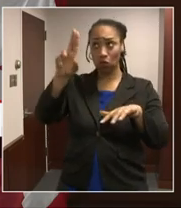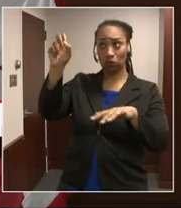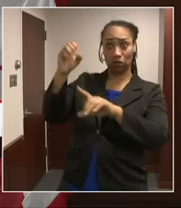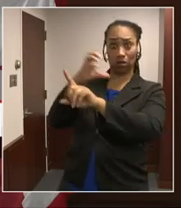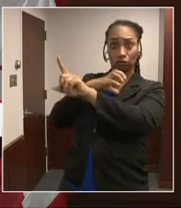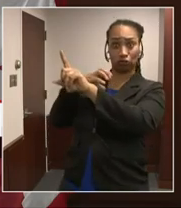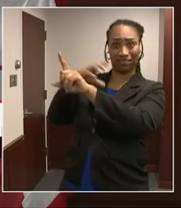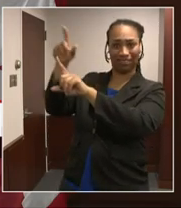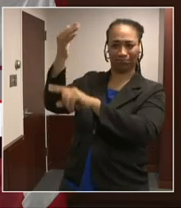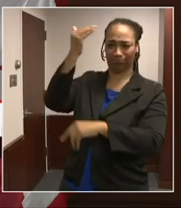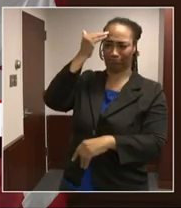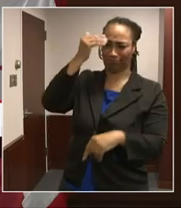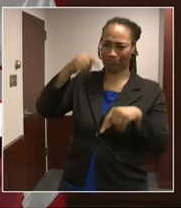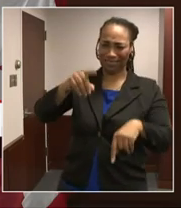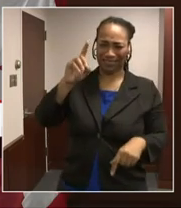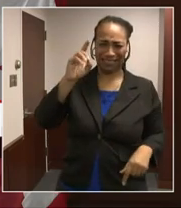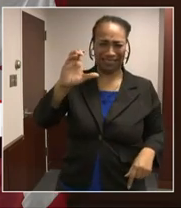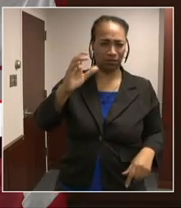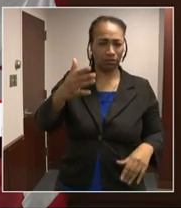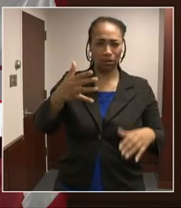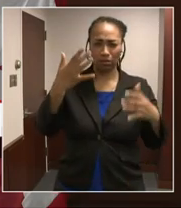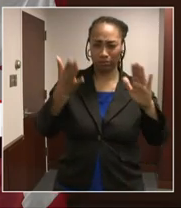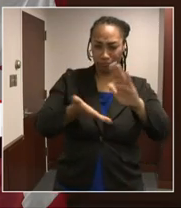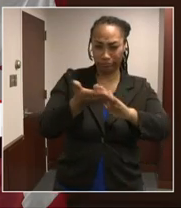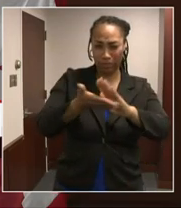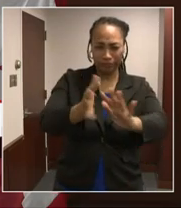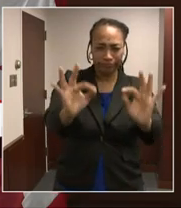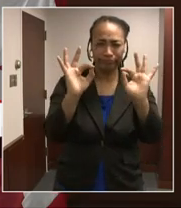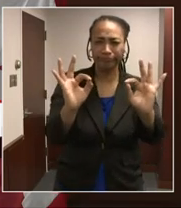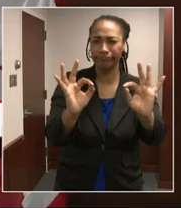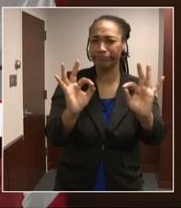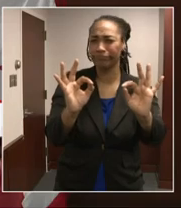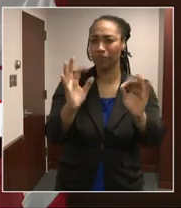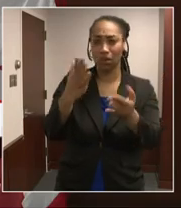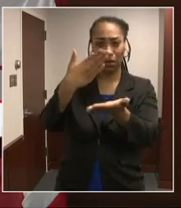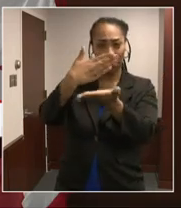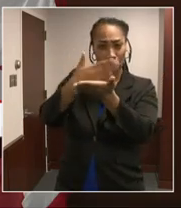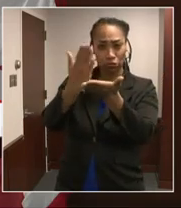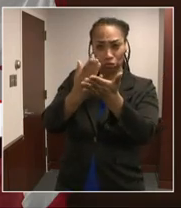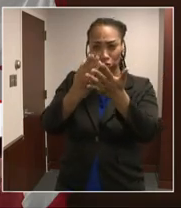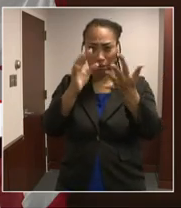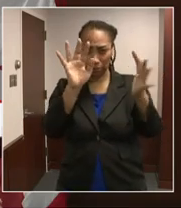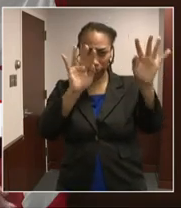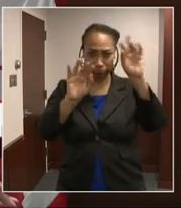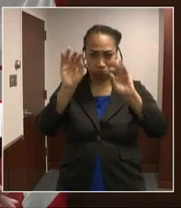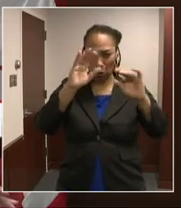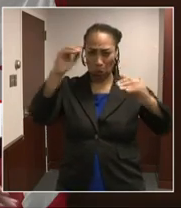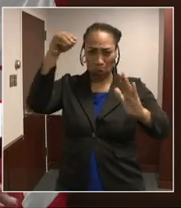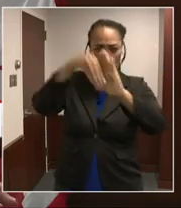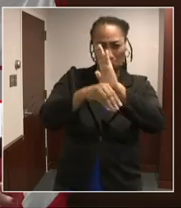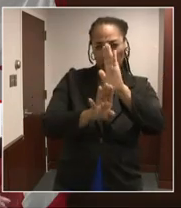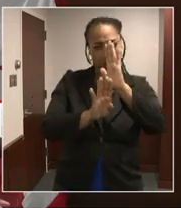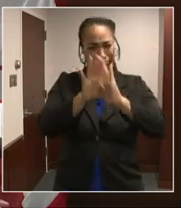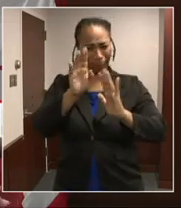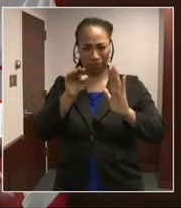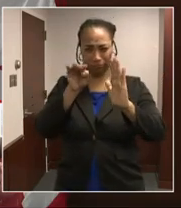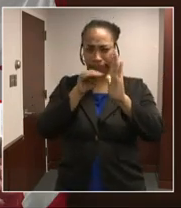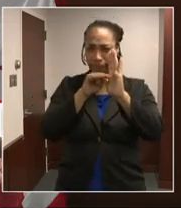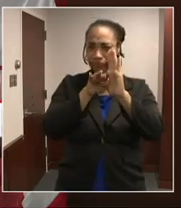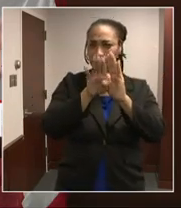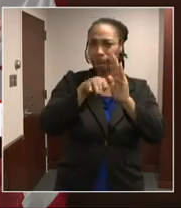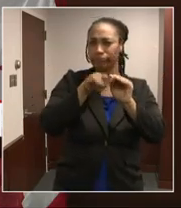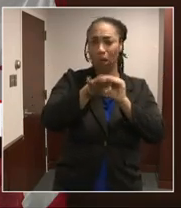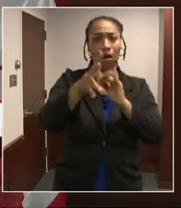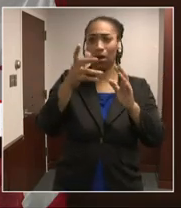We balance our budgets. We have AAA bond rating. We have the #1 park system. We have the fastest improving urban school